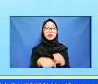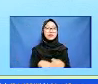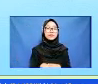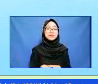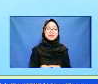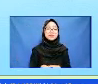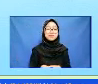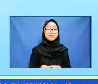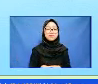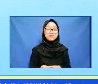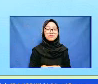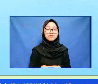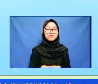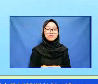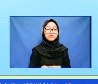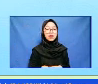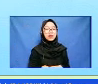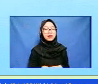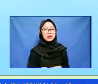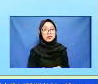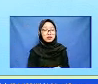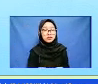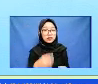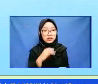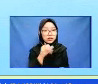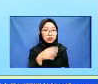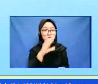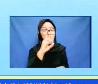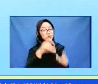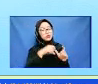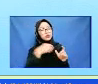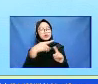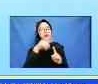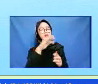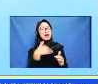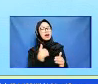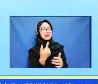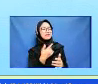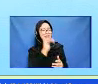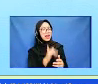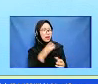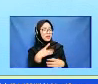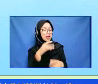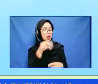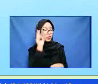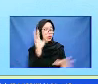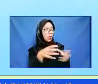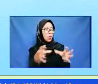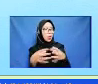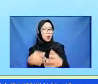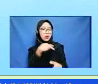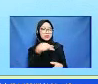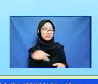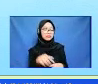special interest in one particular group as well, which is people with disabilities. So I'd love to hear from him how he sees the involvement